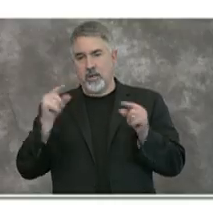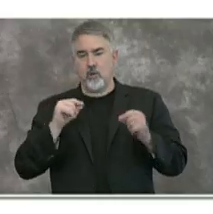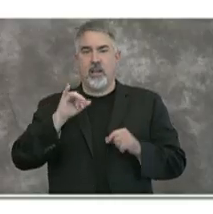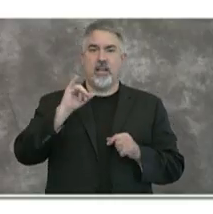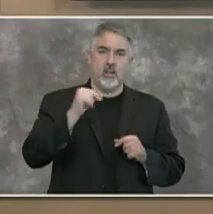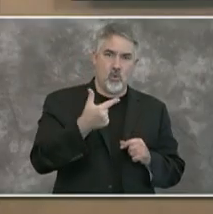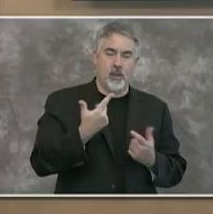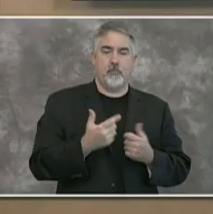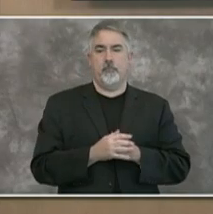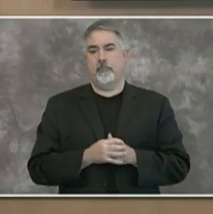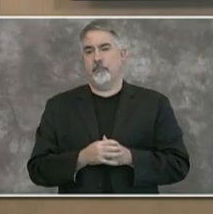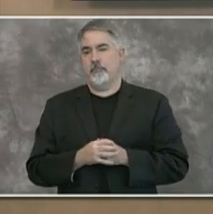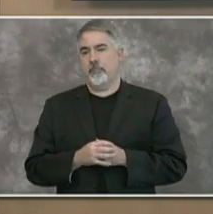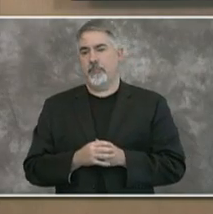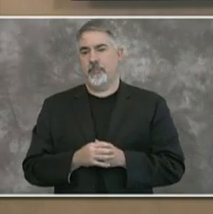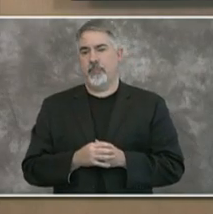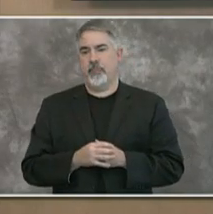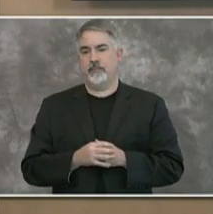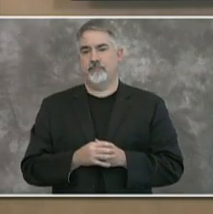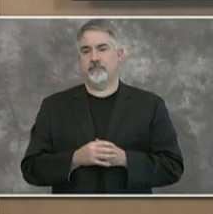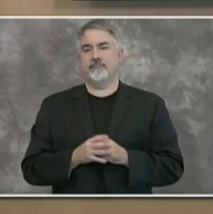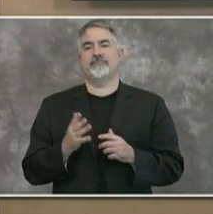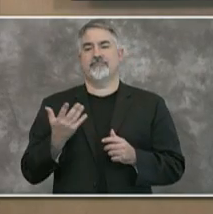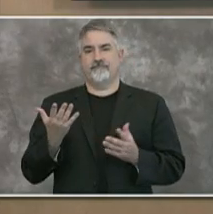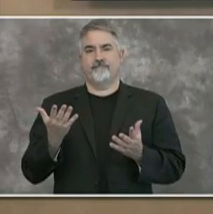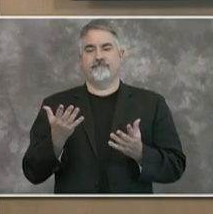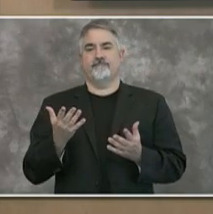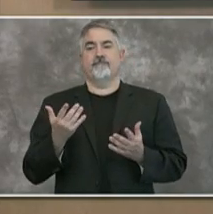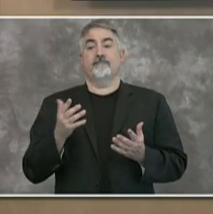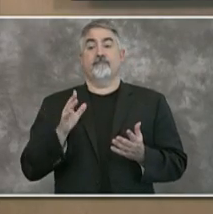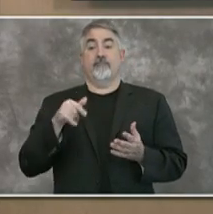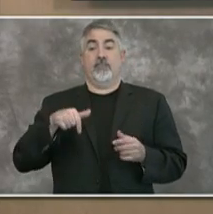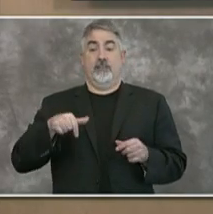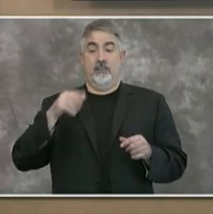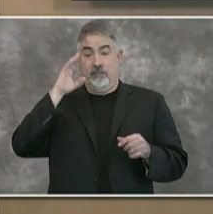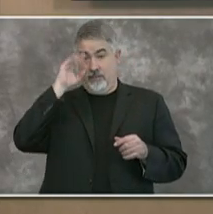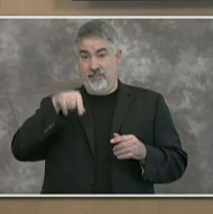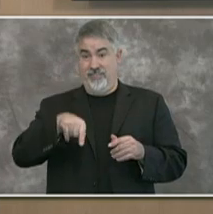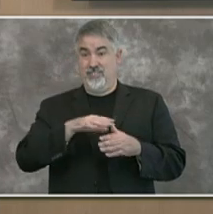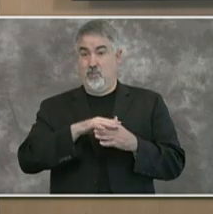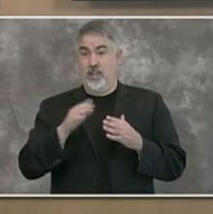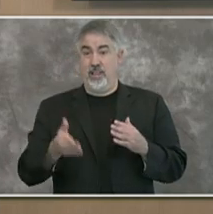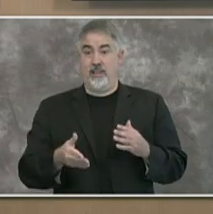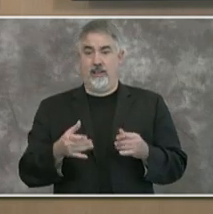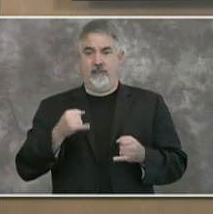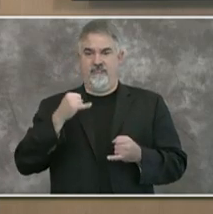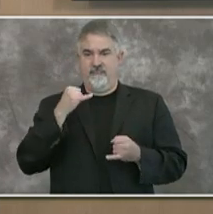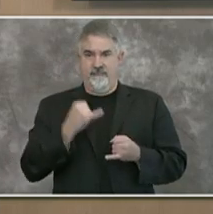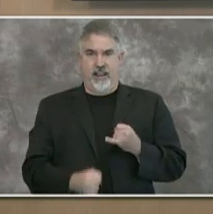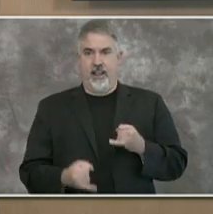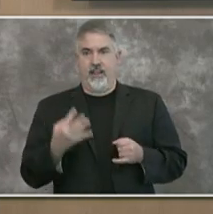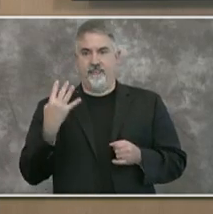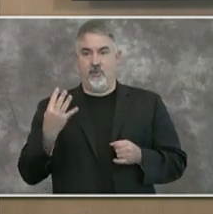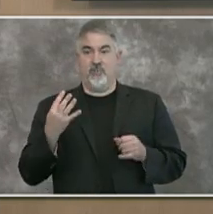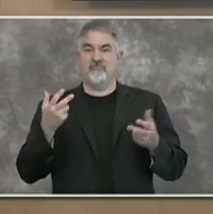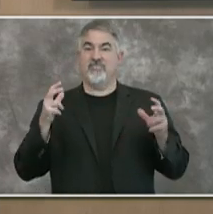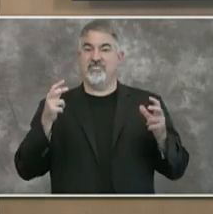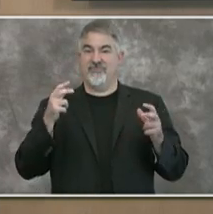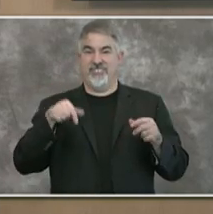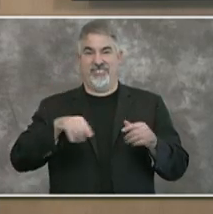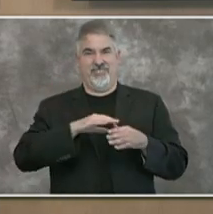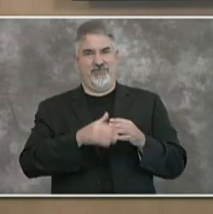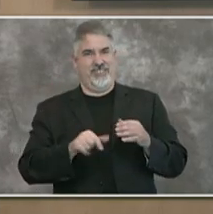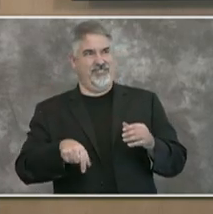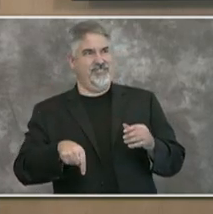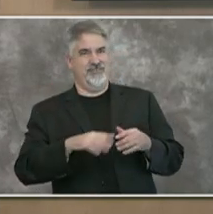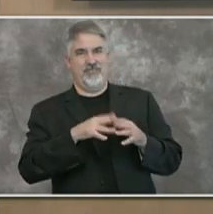challenges, let's end on a sports note. This weekend would have been the Final Four weekend for the NCAA March